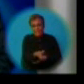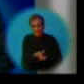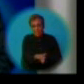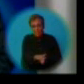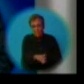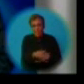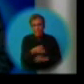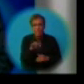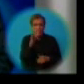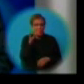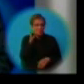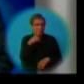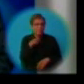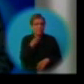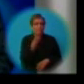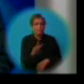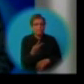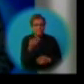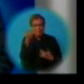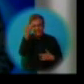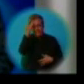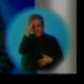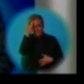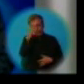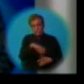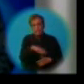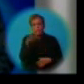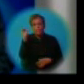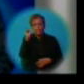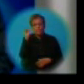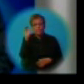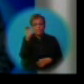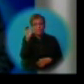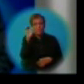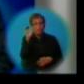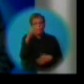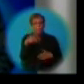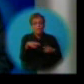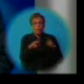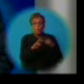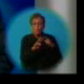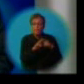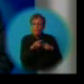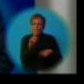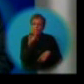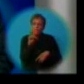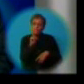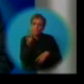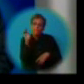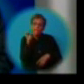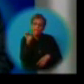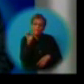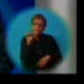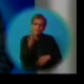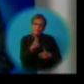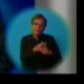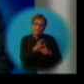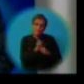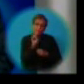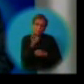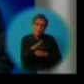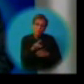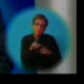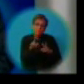a bout of vomiting yesterday. As backup, Shivnai Chandapal has taken a wicket and Kirk Edwards had